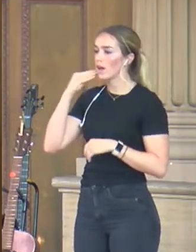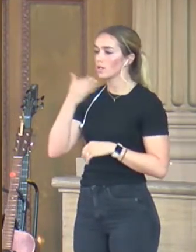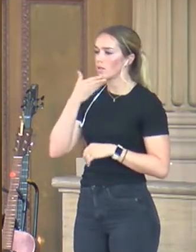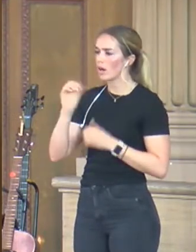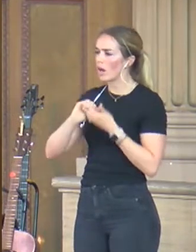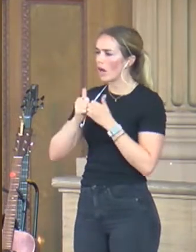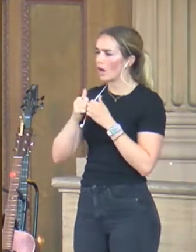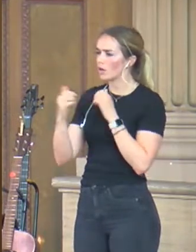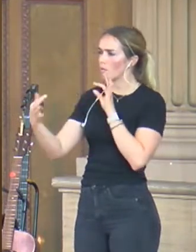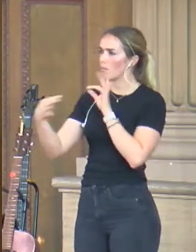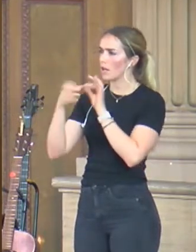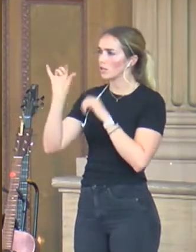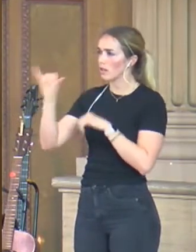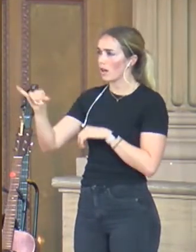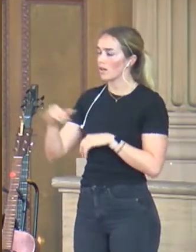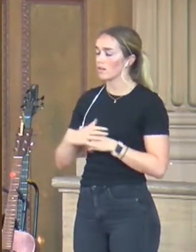household?